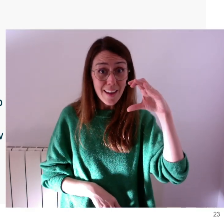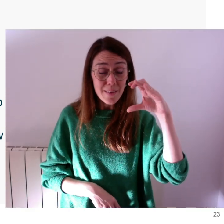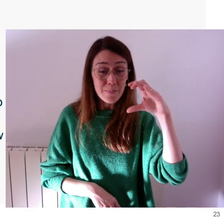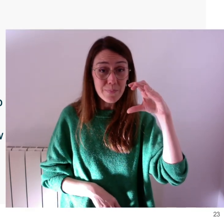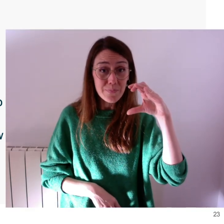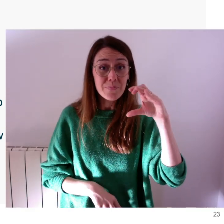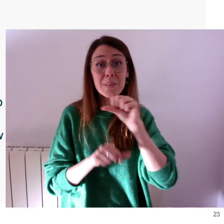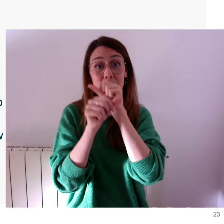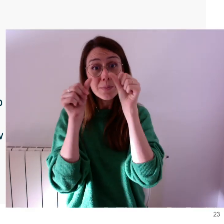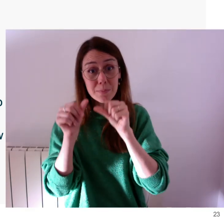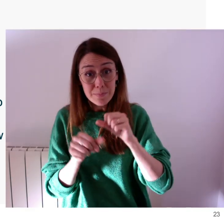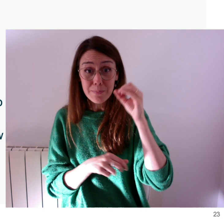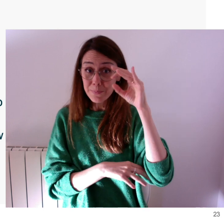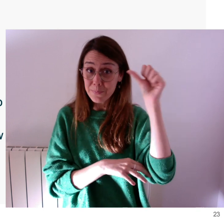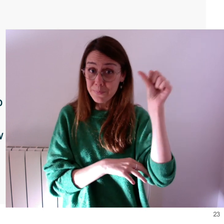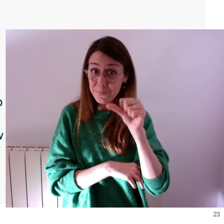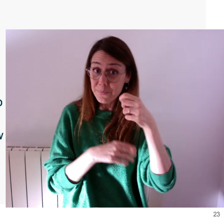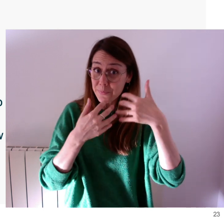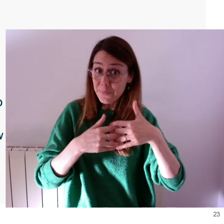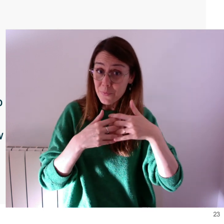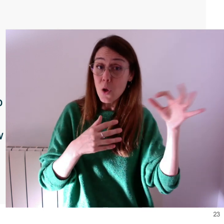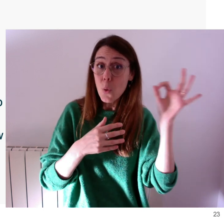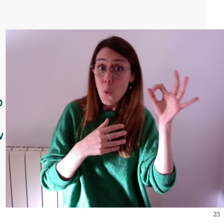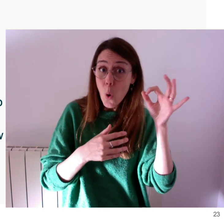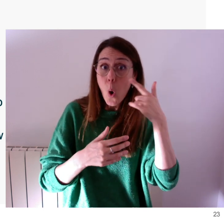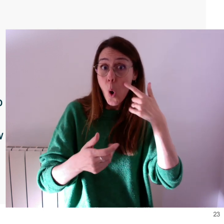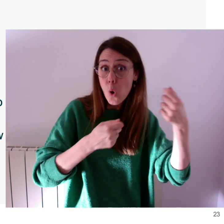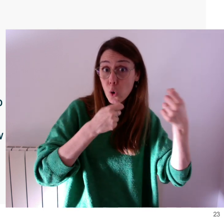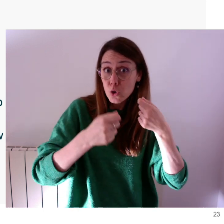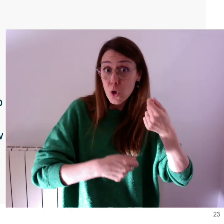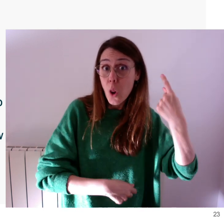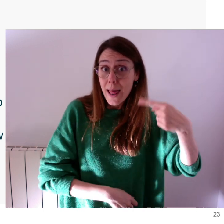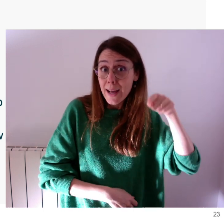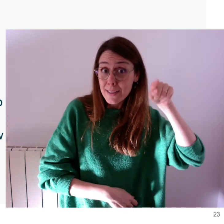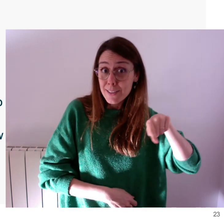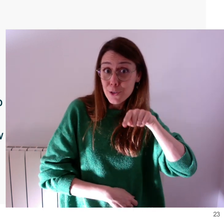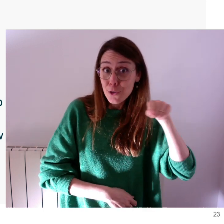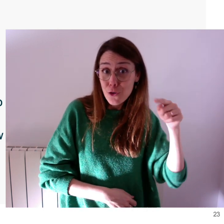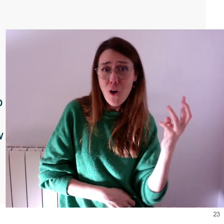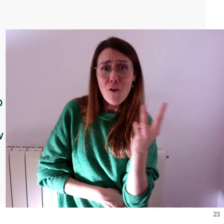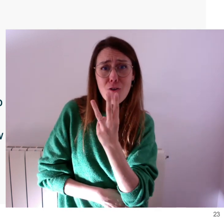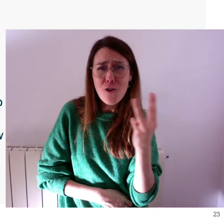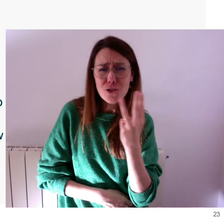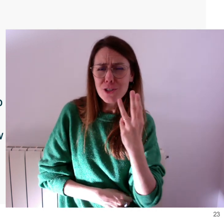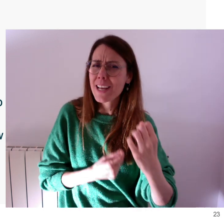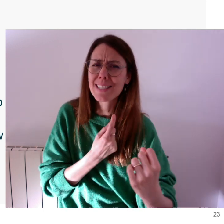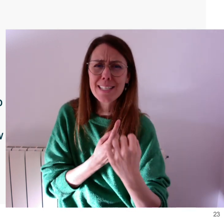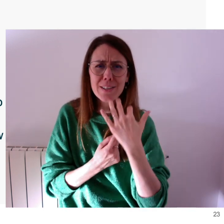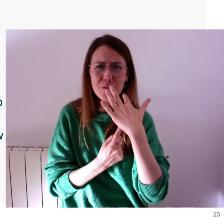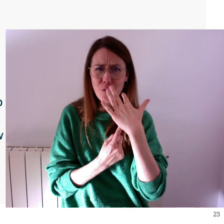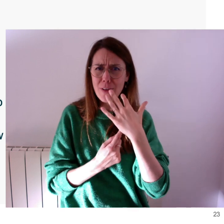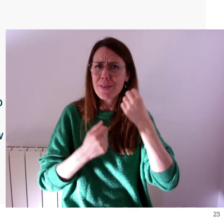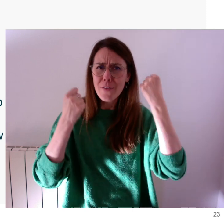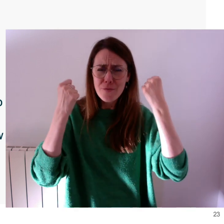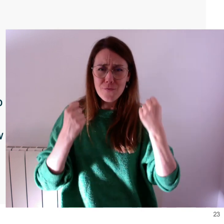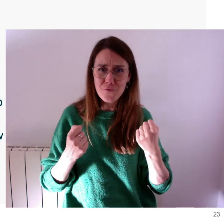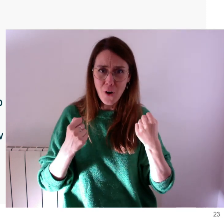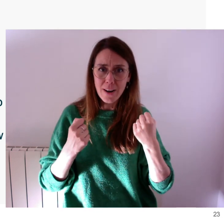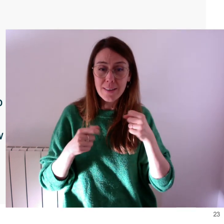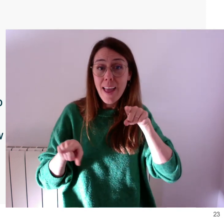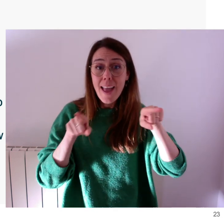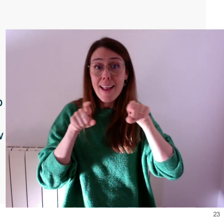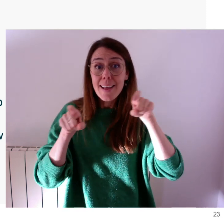Concluding, in Catalan Sign Language, manner, discourse status, and whether the action is controlled or uncontrolled are the factors